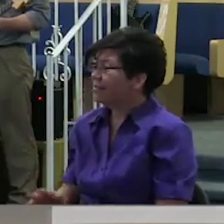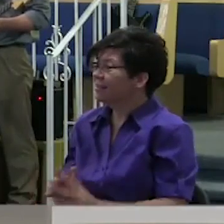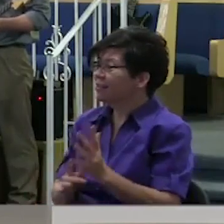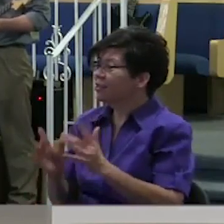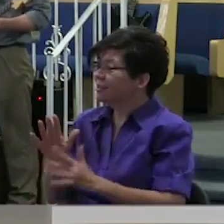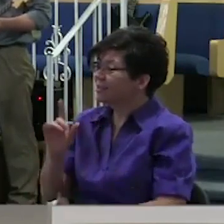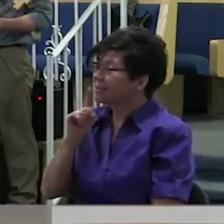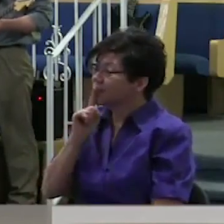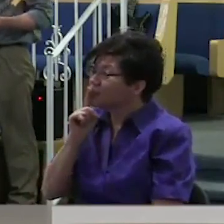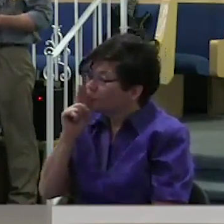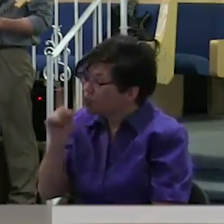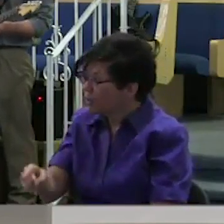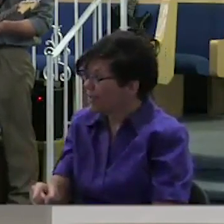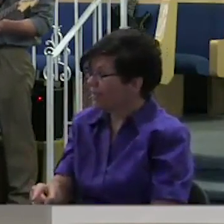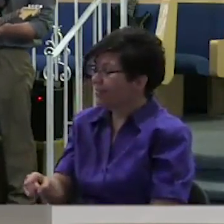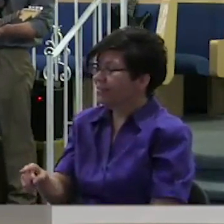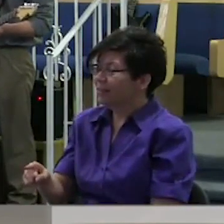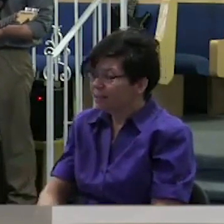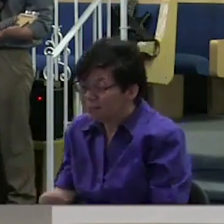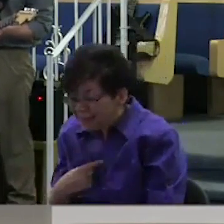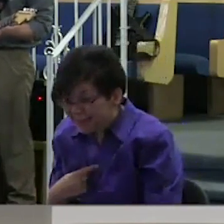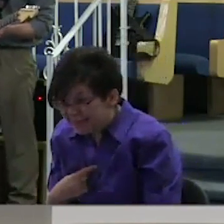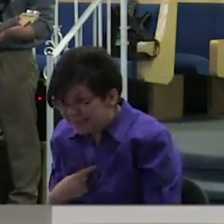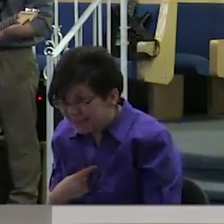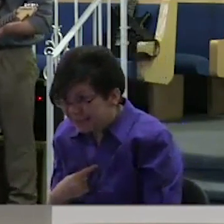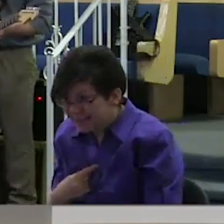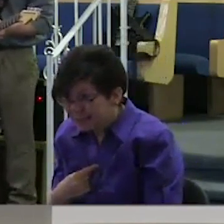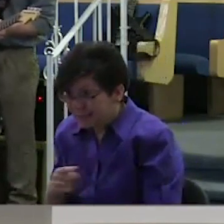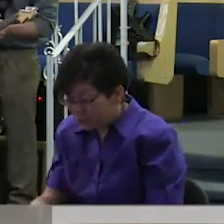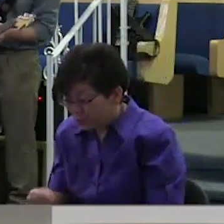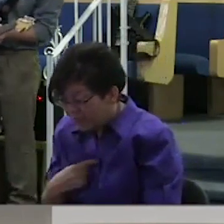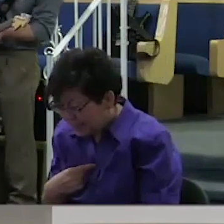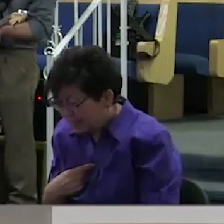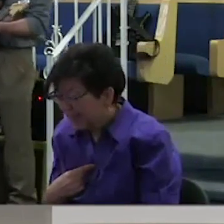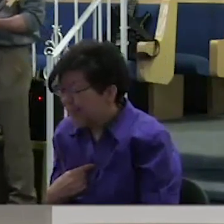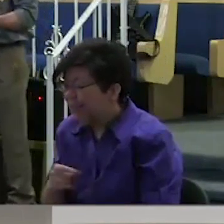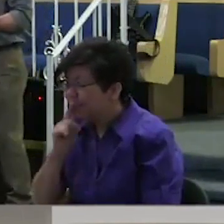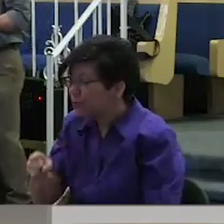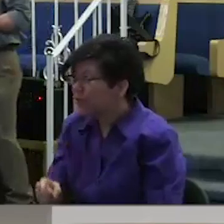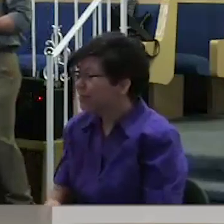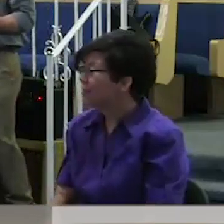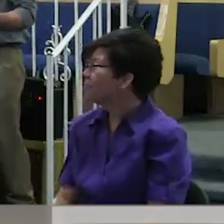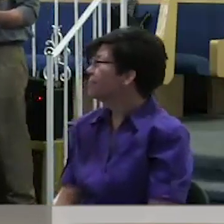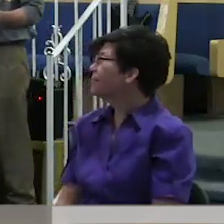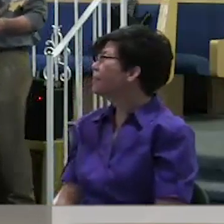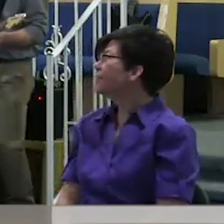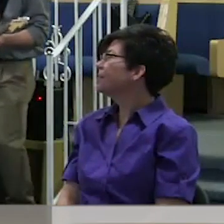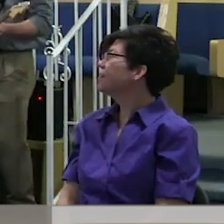Jesus is real to me. He gives me the victory.